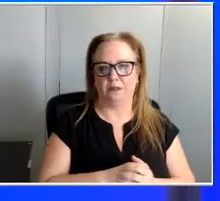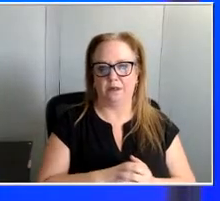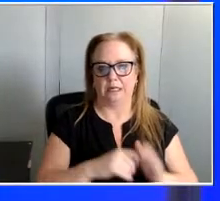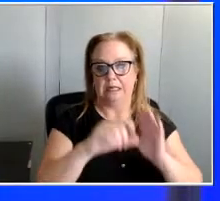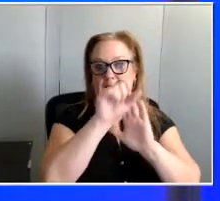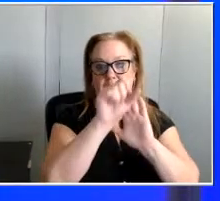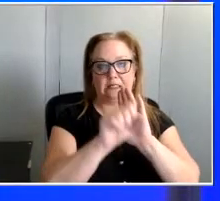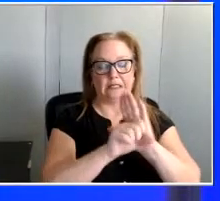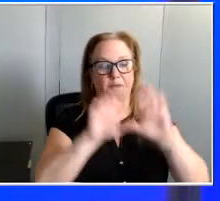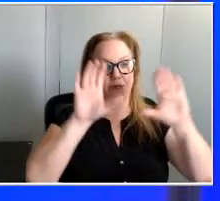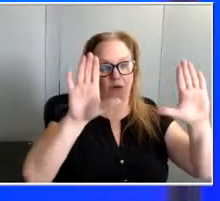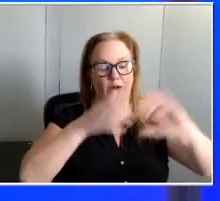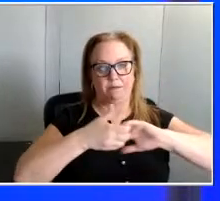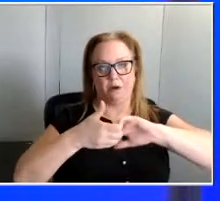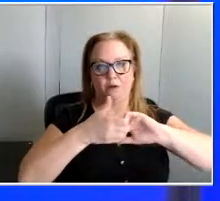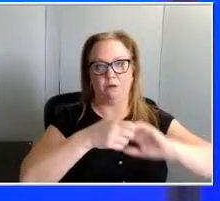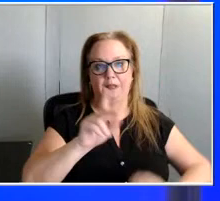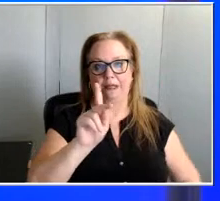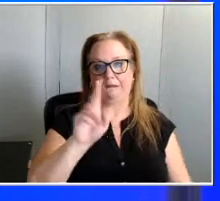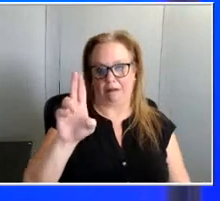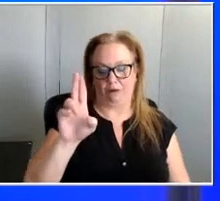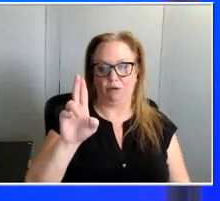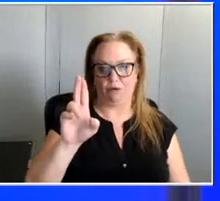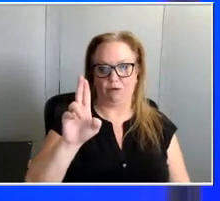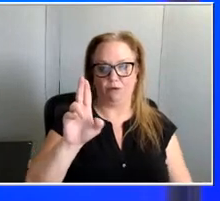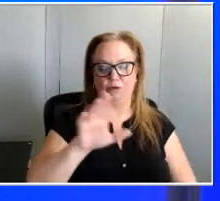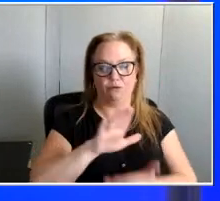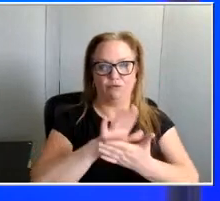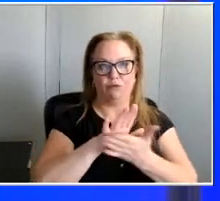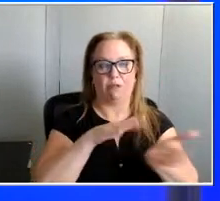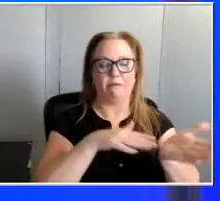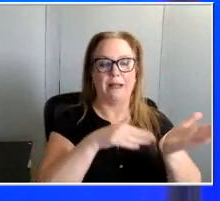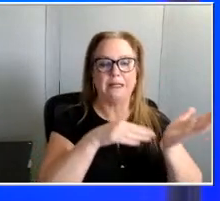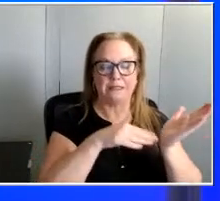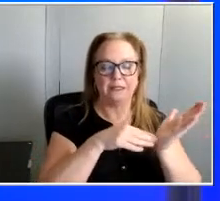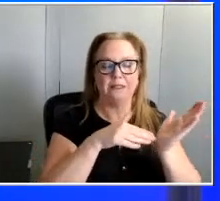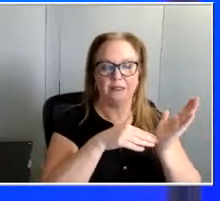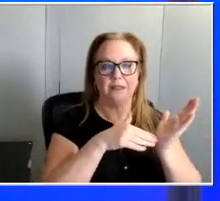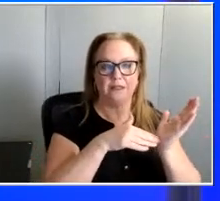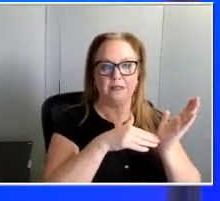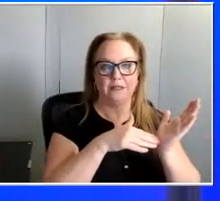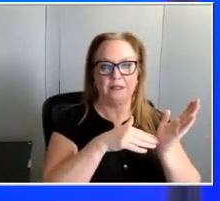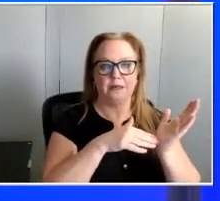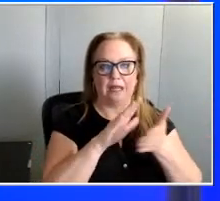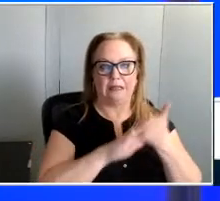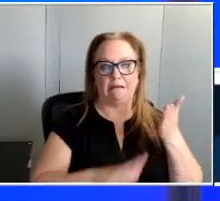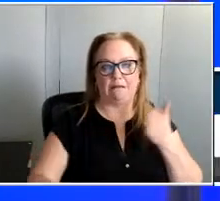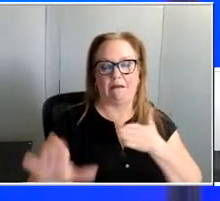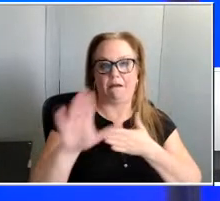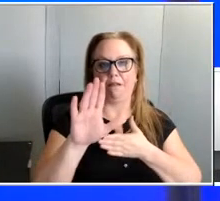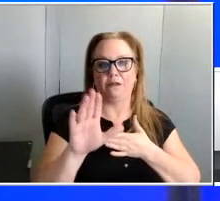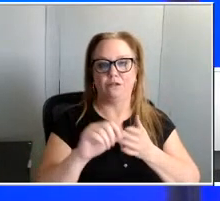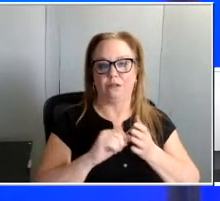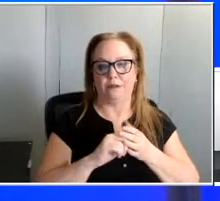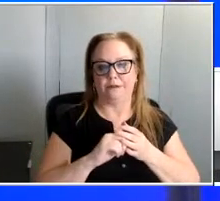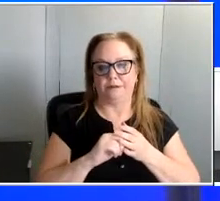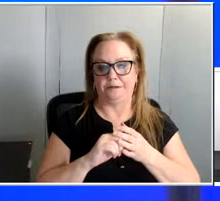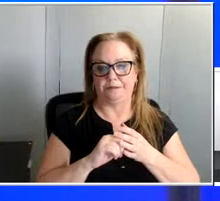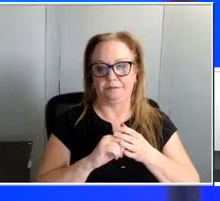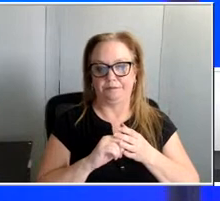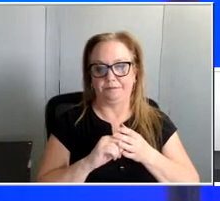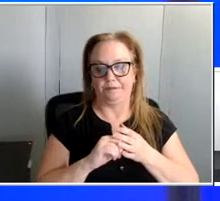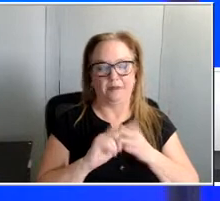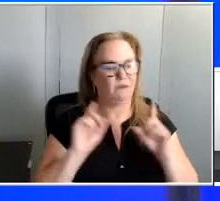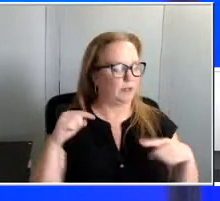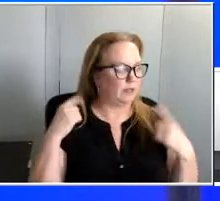great partner with the University of Kansas School of Medicine and the college. They've, for the